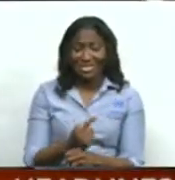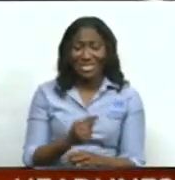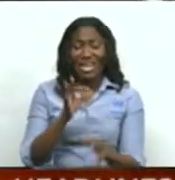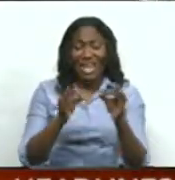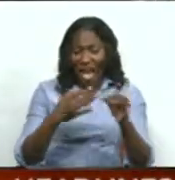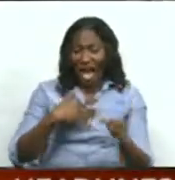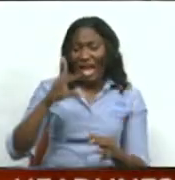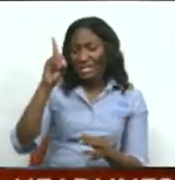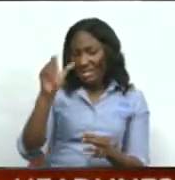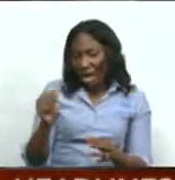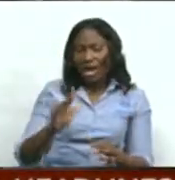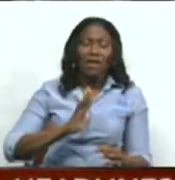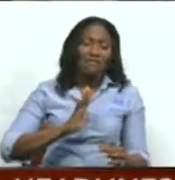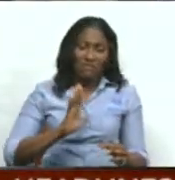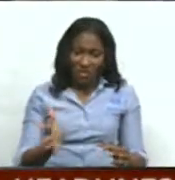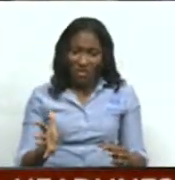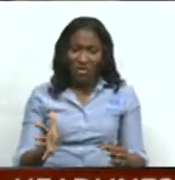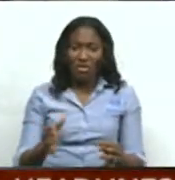something like that.